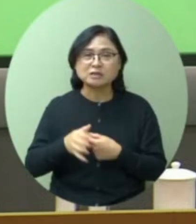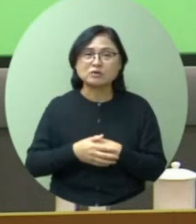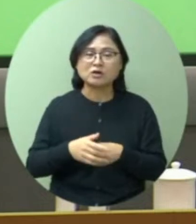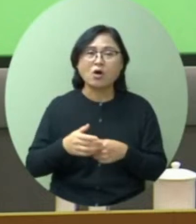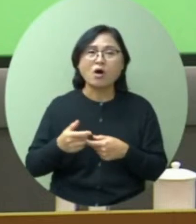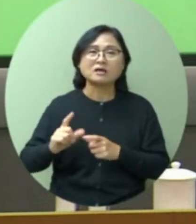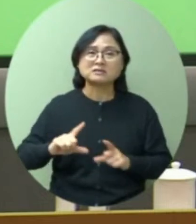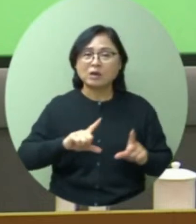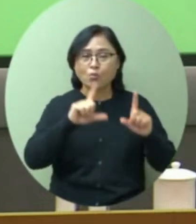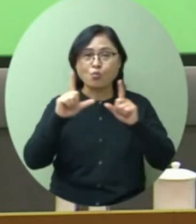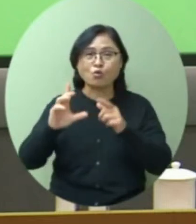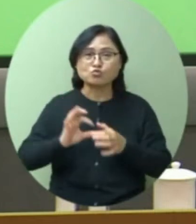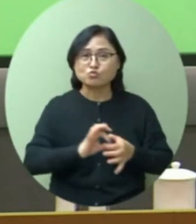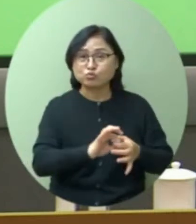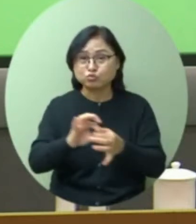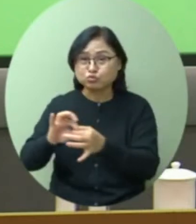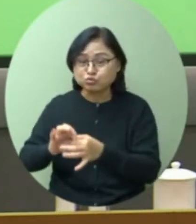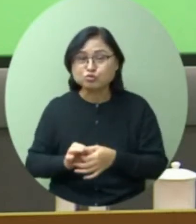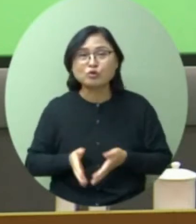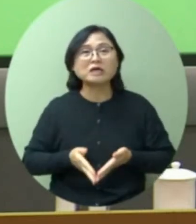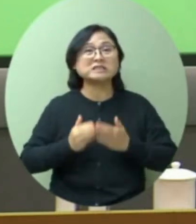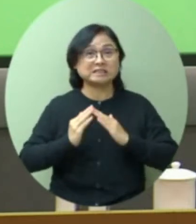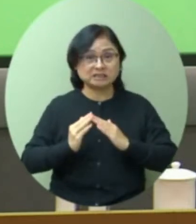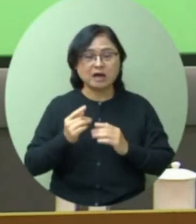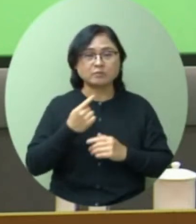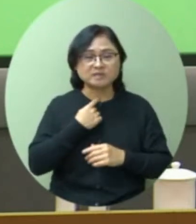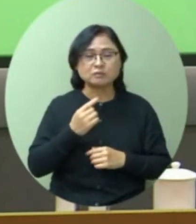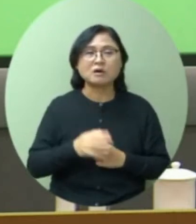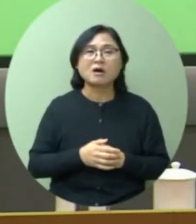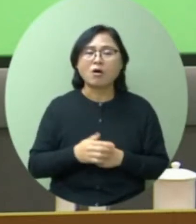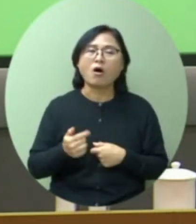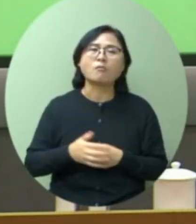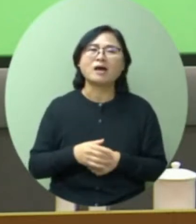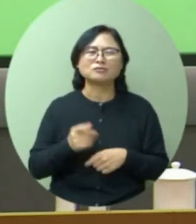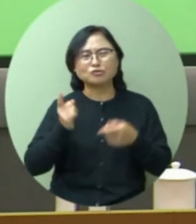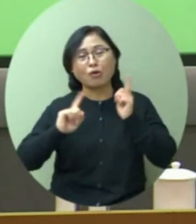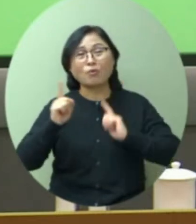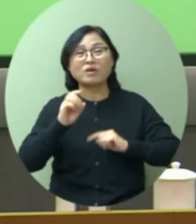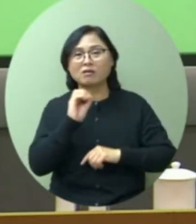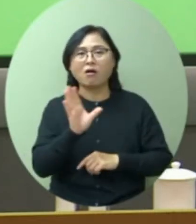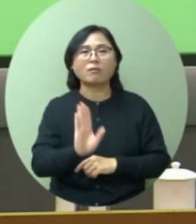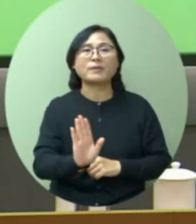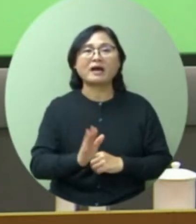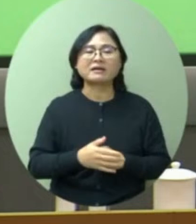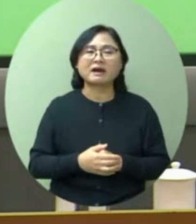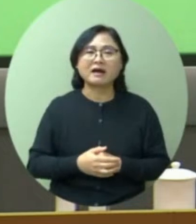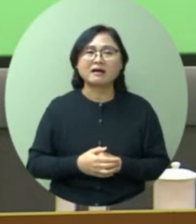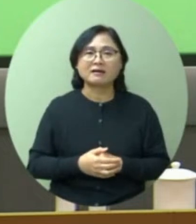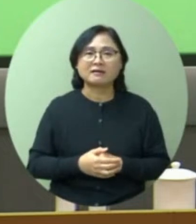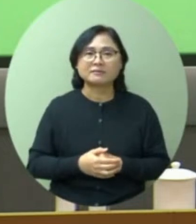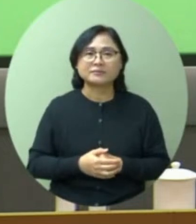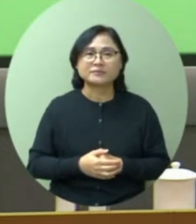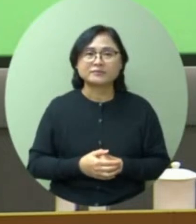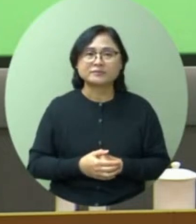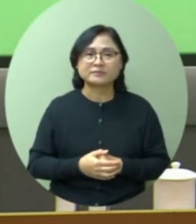is more than idle talk. There are opportunities. And here's why.